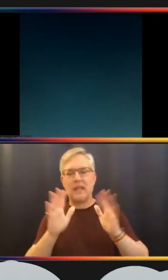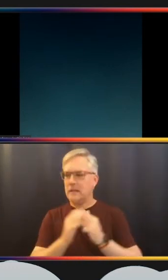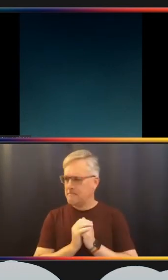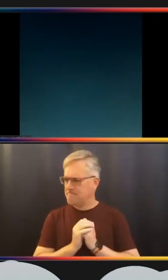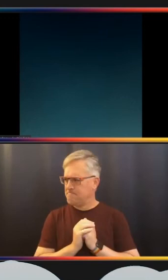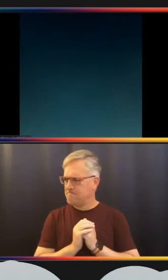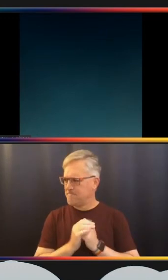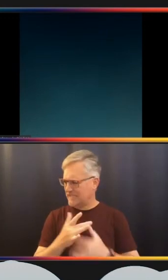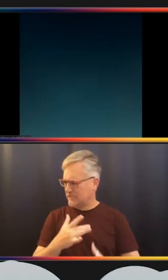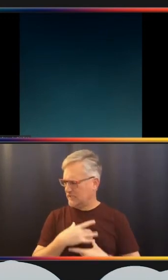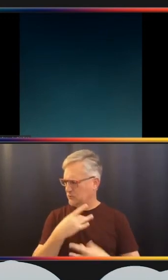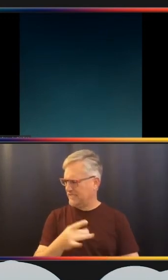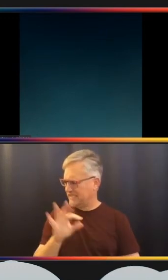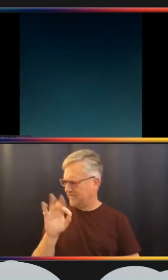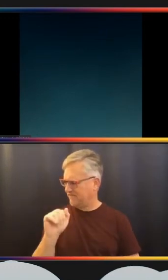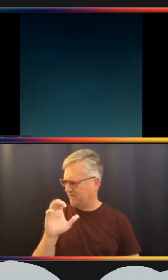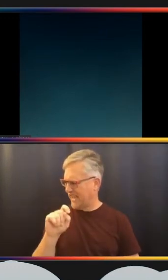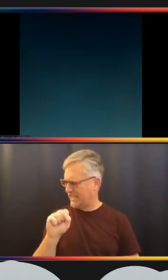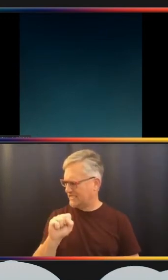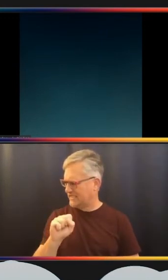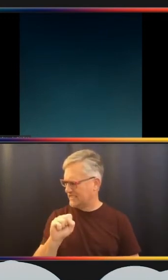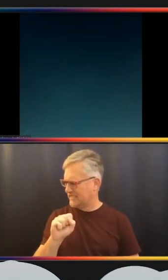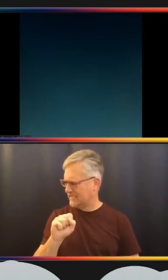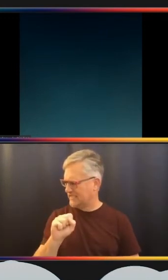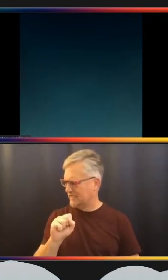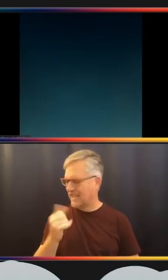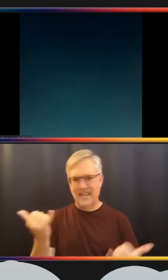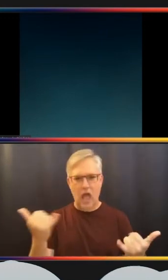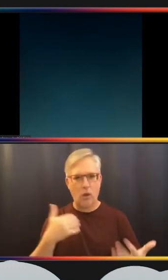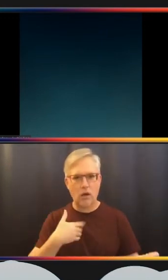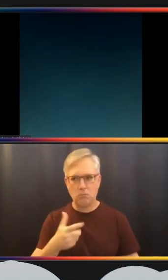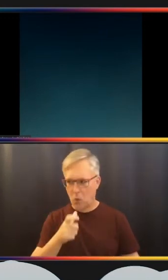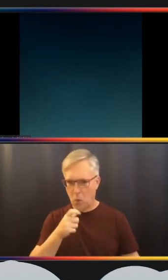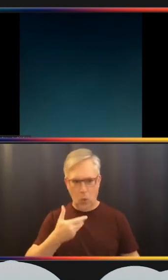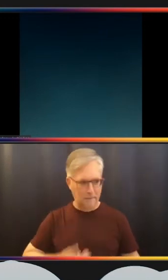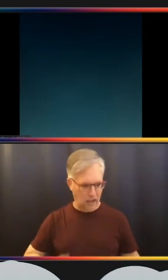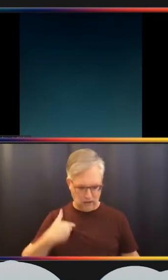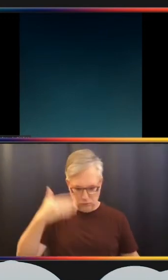Interesting fact. All of a sudden, I know nothing about myself.